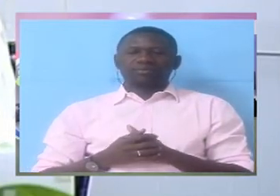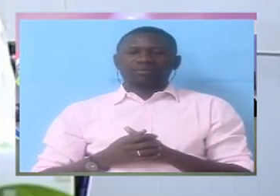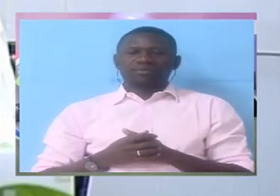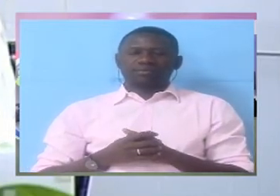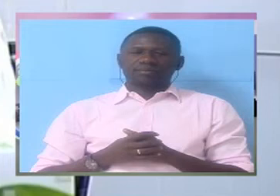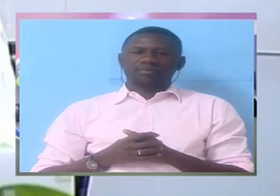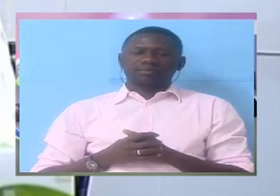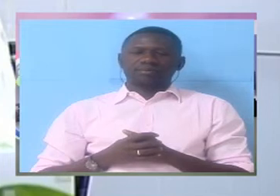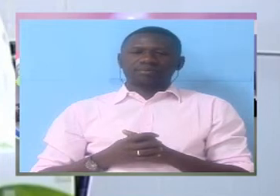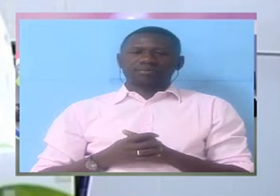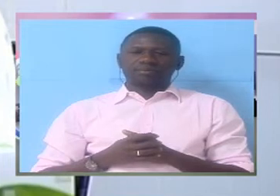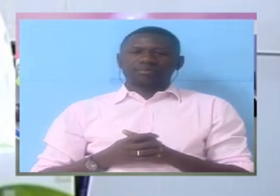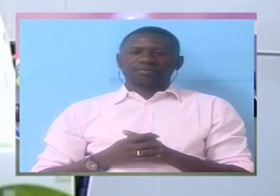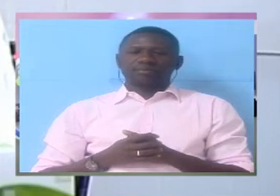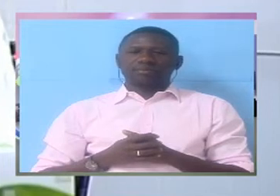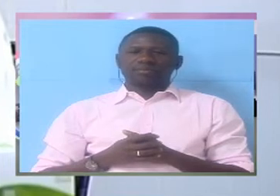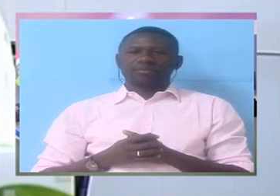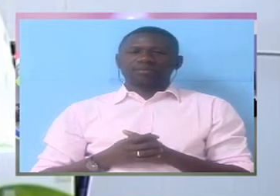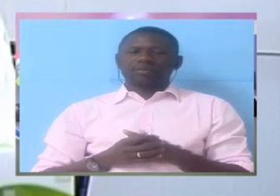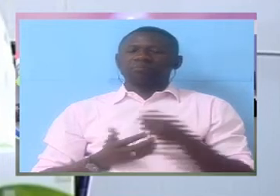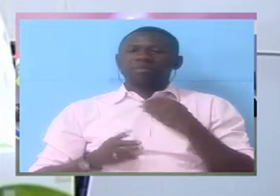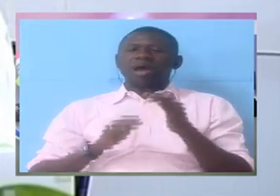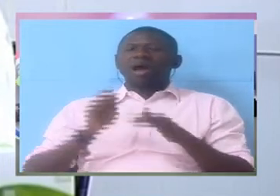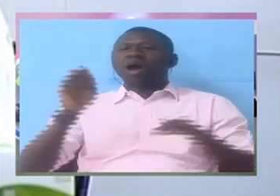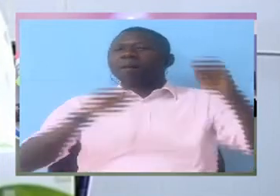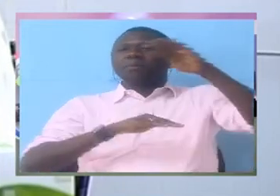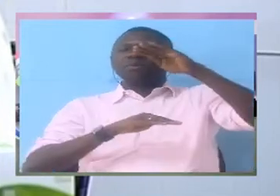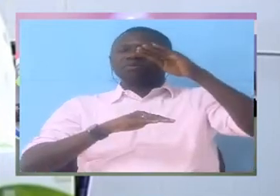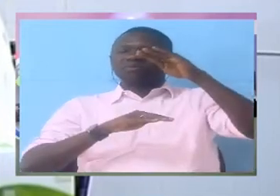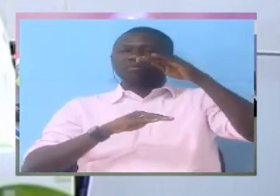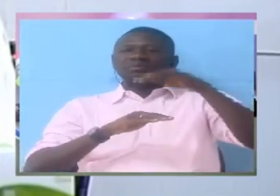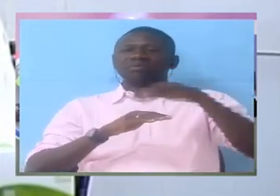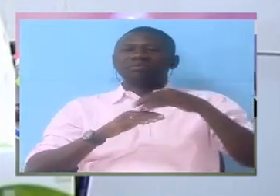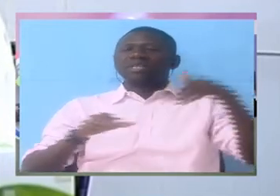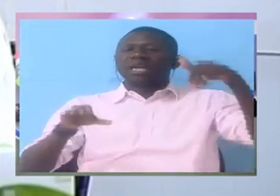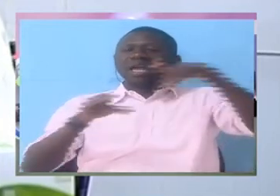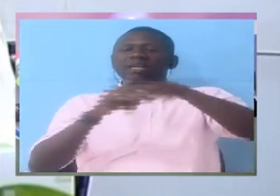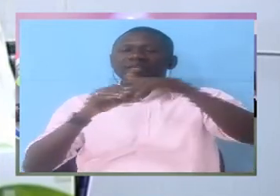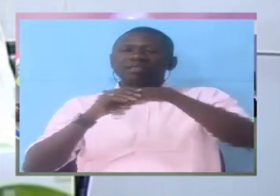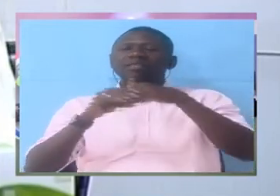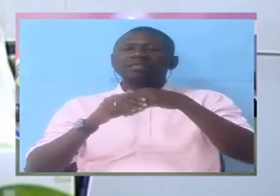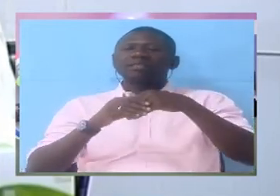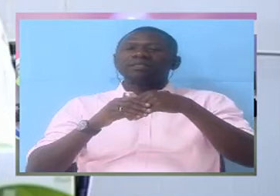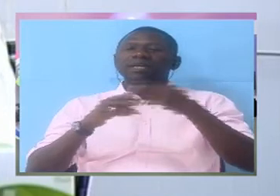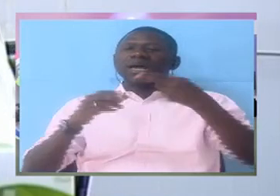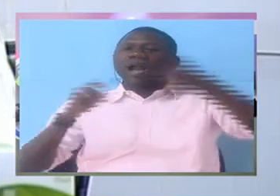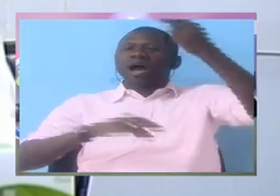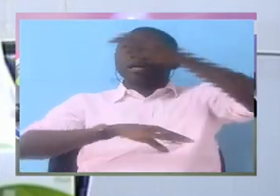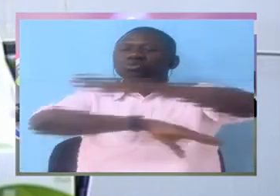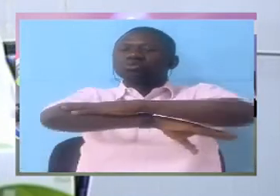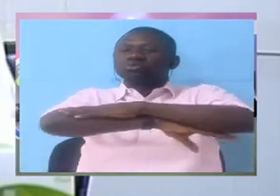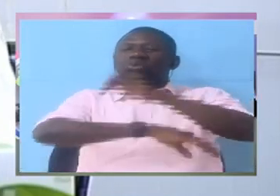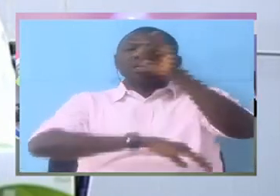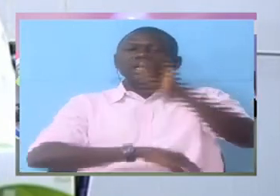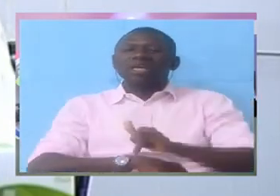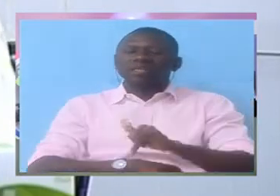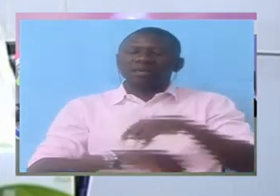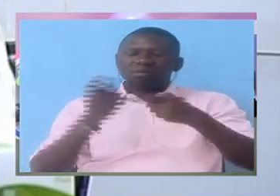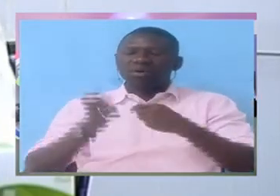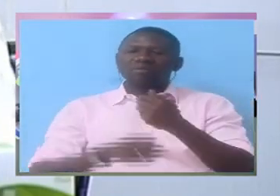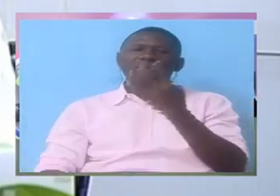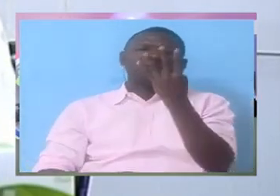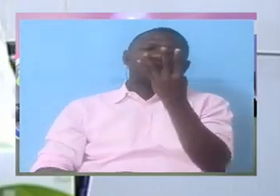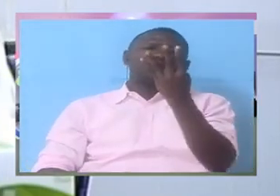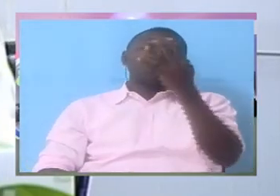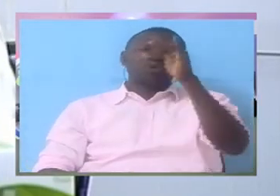karnani. I'm above the entry age by four years. Bitu wayatara, ntambita dun sangola, sanji